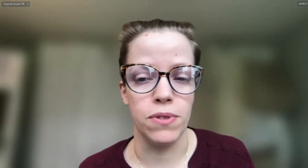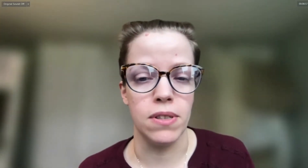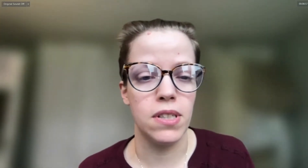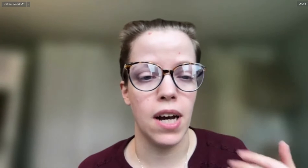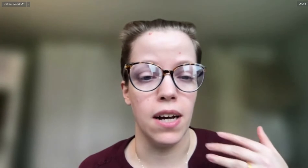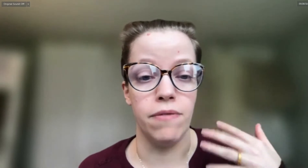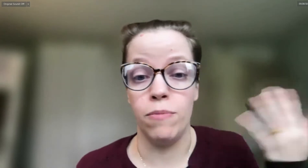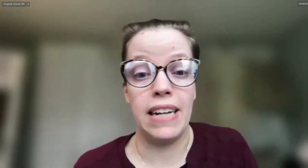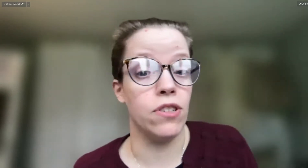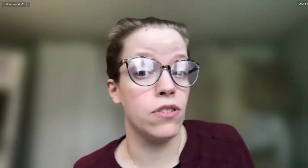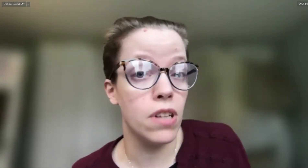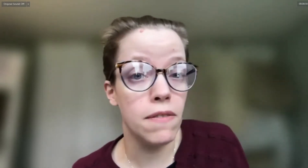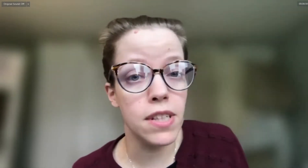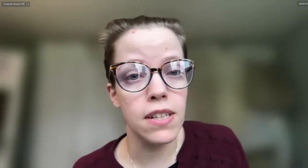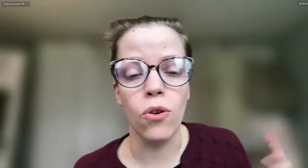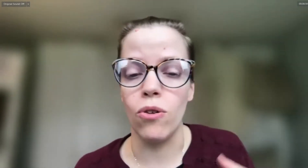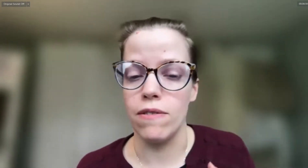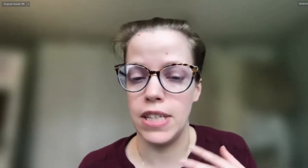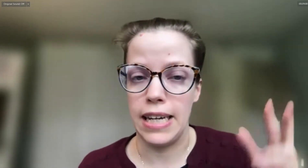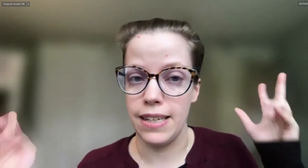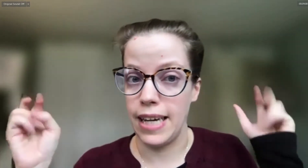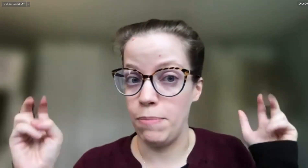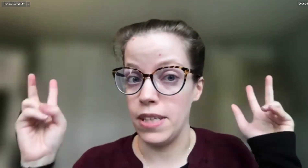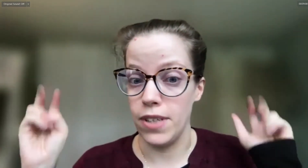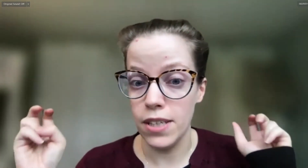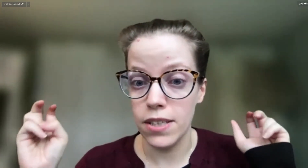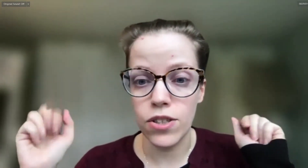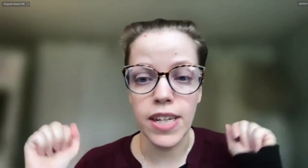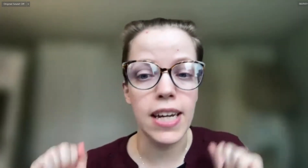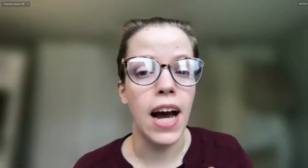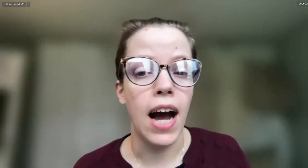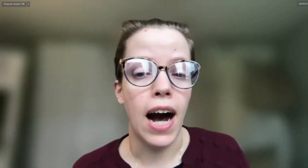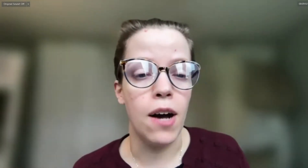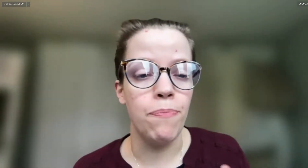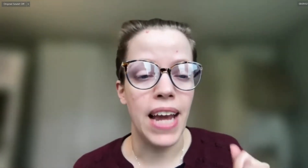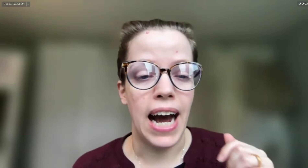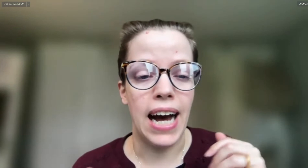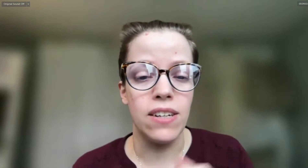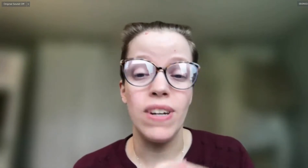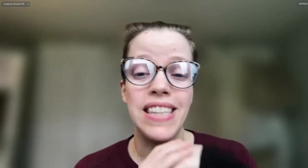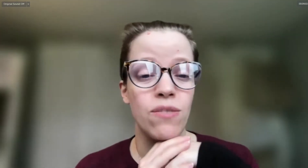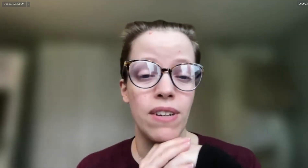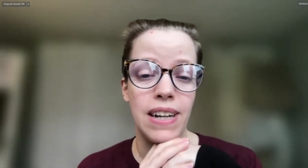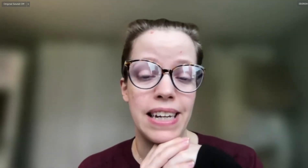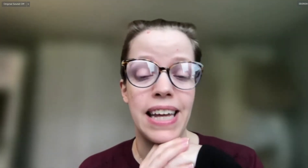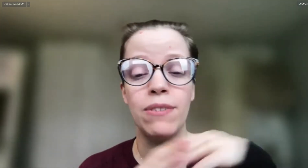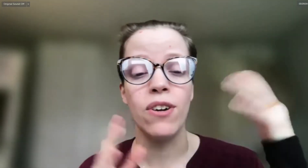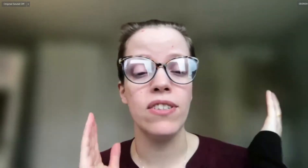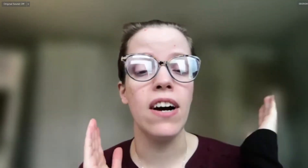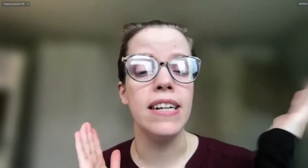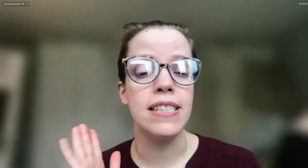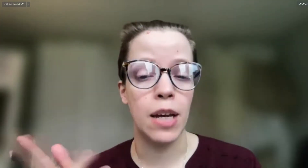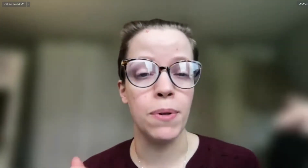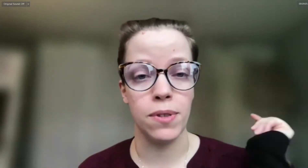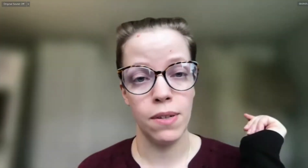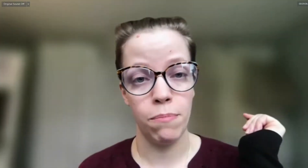who wasn't a former head of social services or a retired captain of industry, and or at least that's what it felt like then. I was also